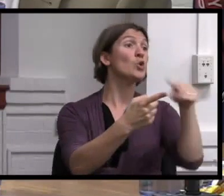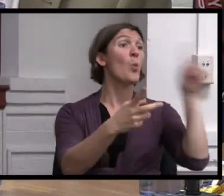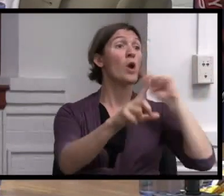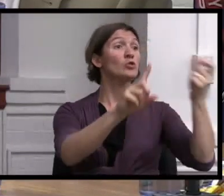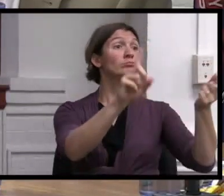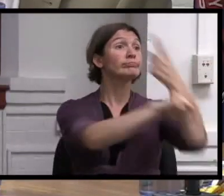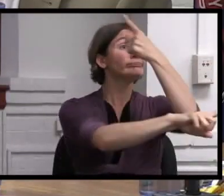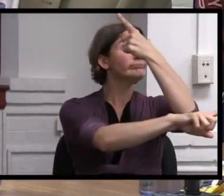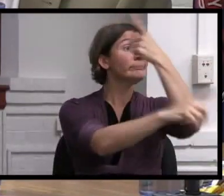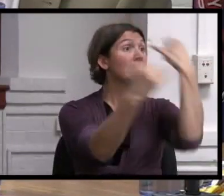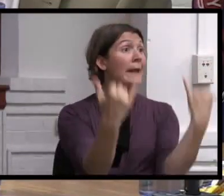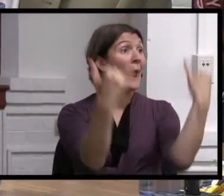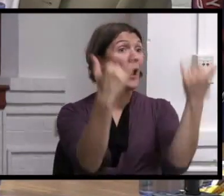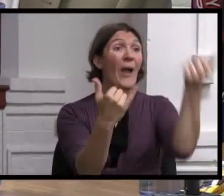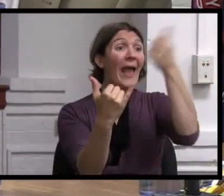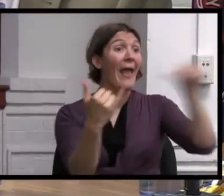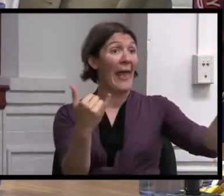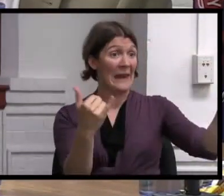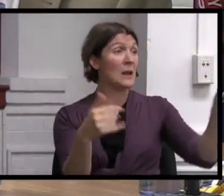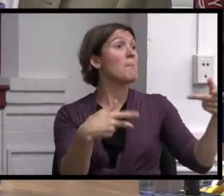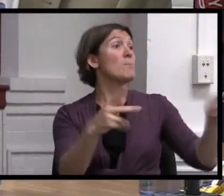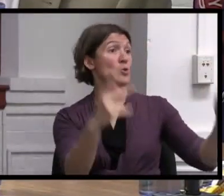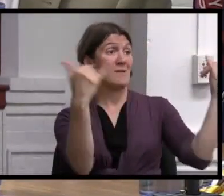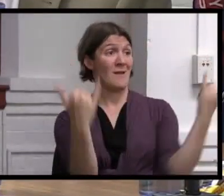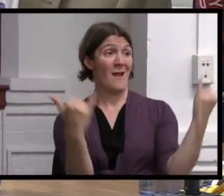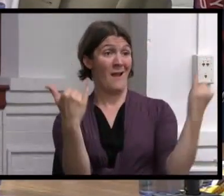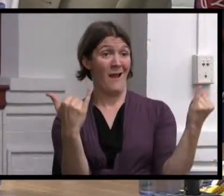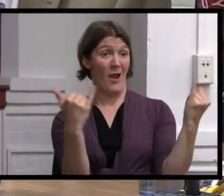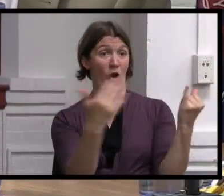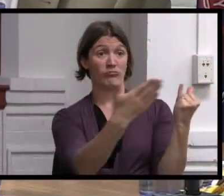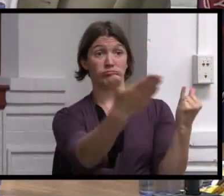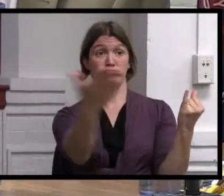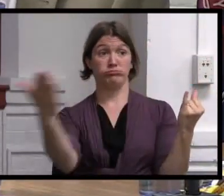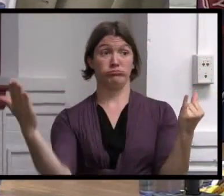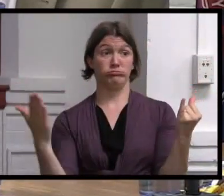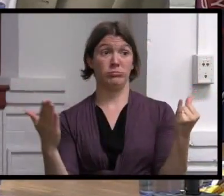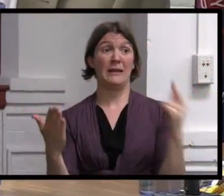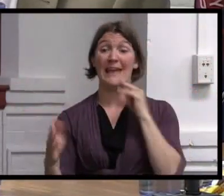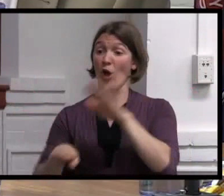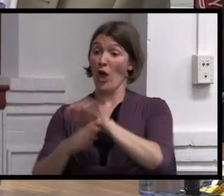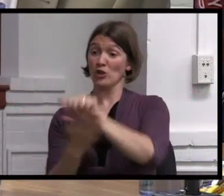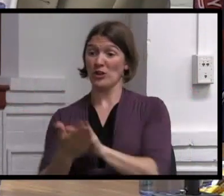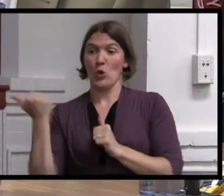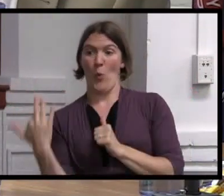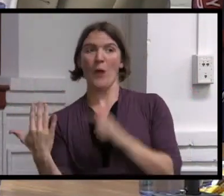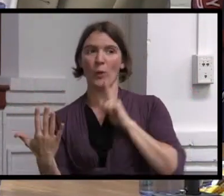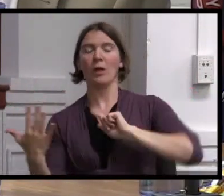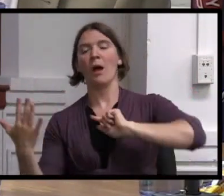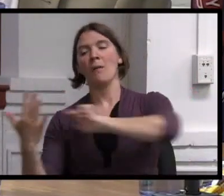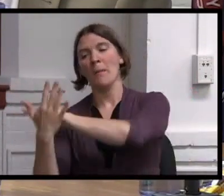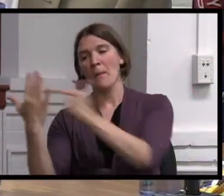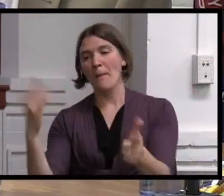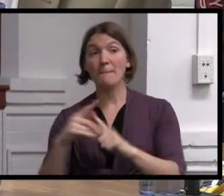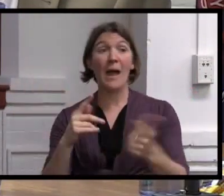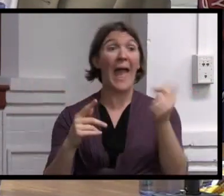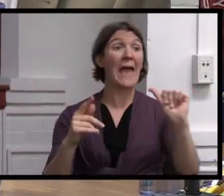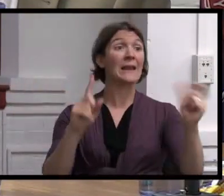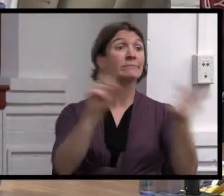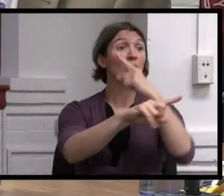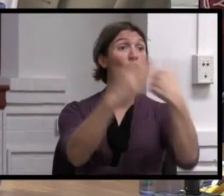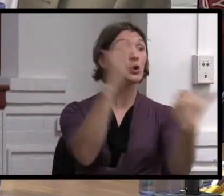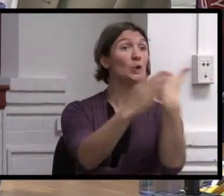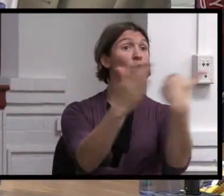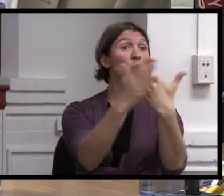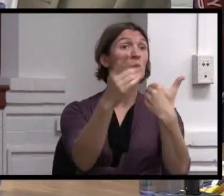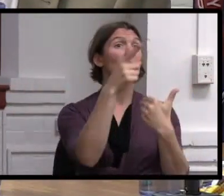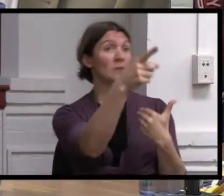say something about anything that's not on tonight's agenda, this is the time to do it. And I see you looking. Yeah, if